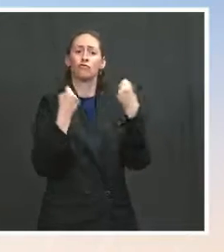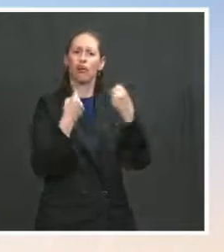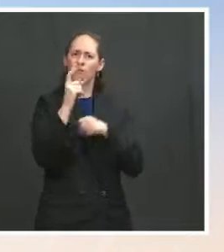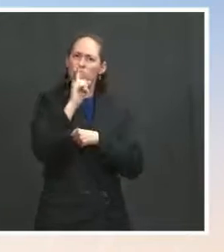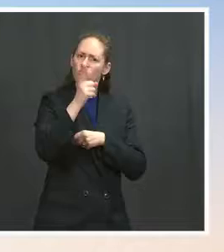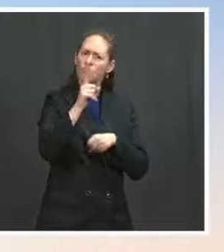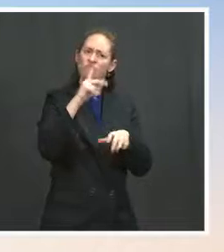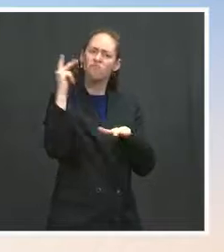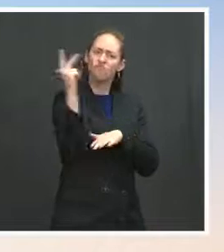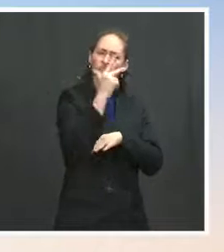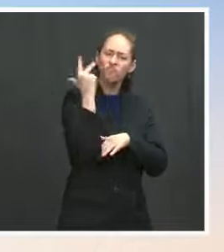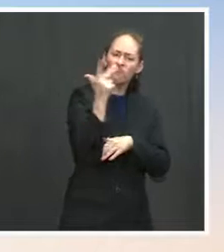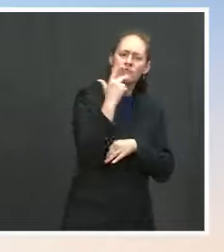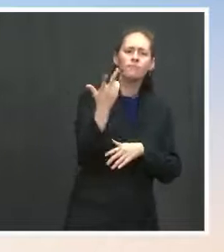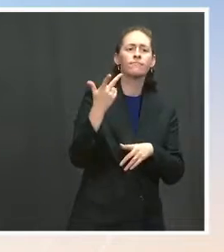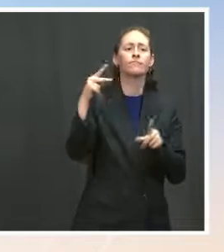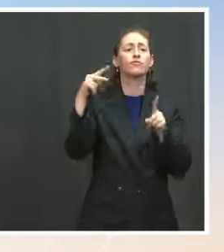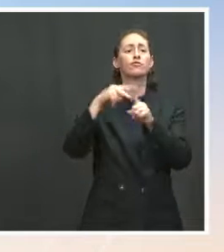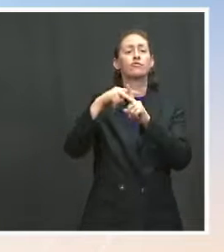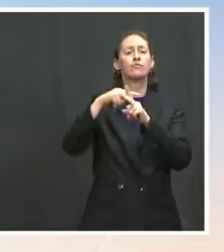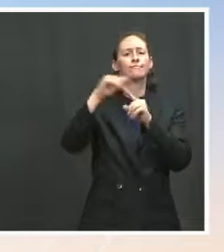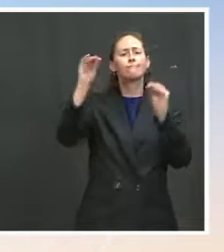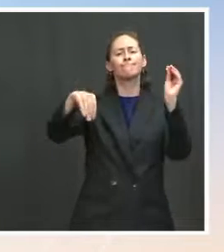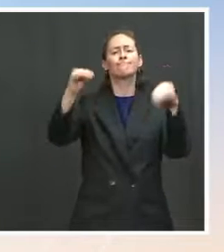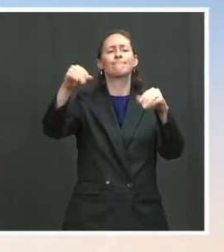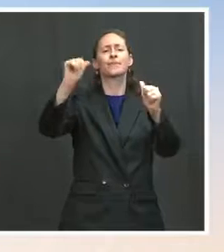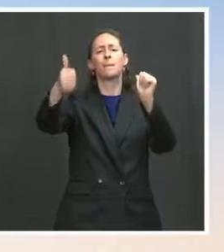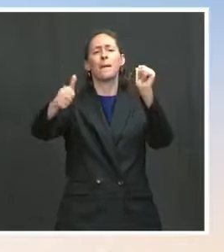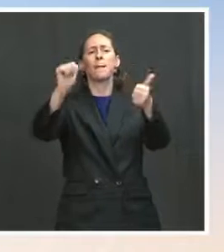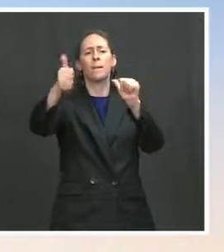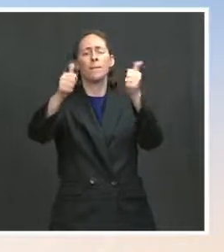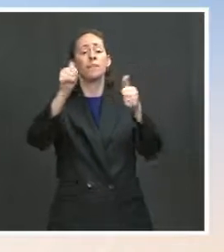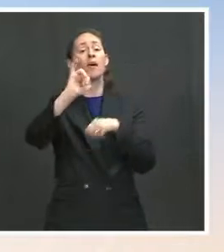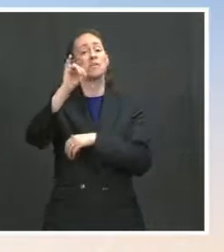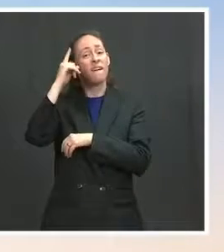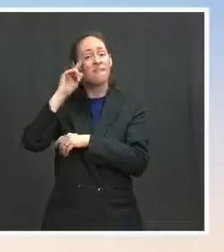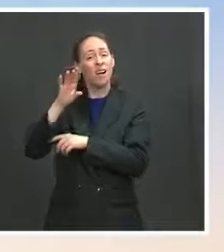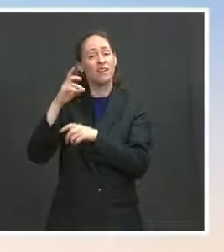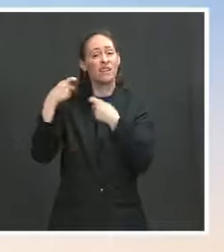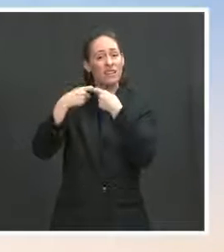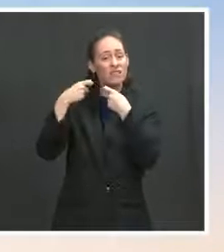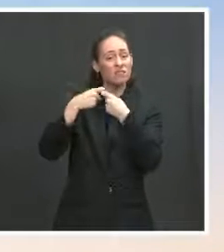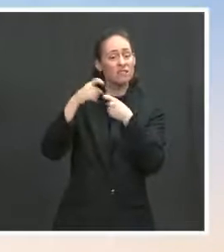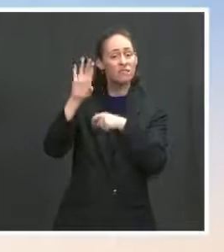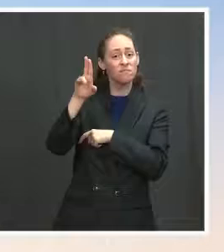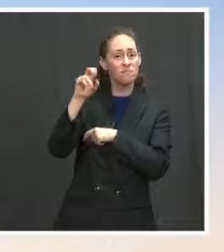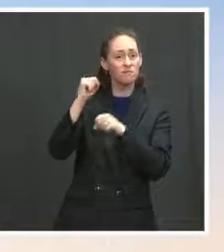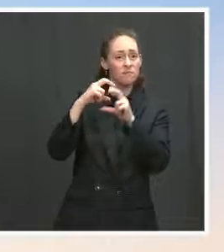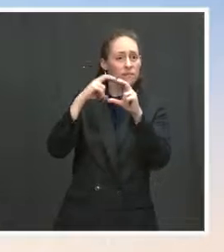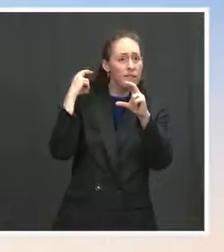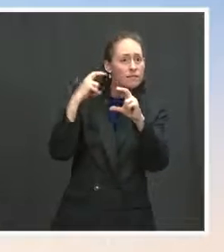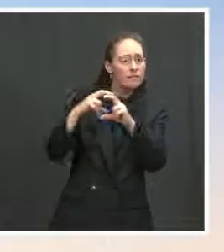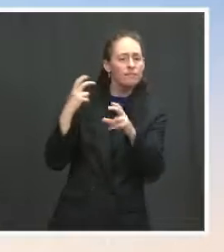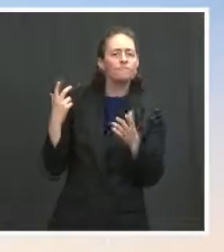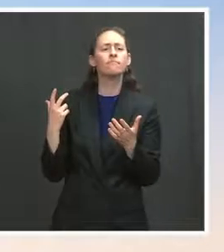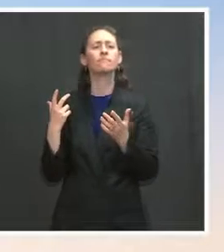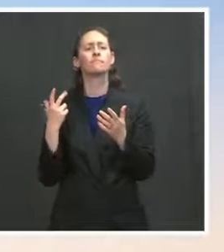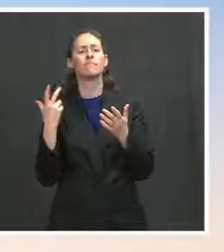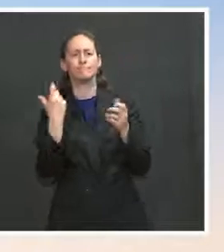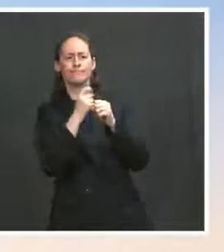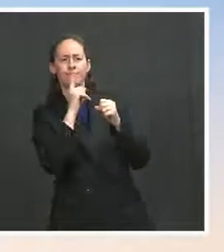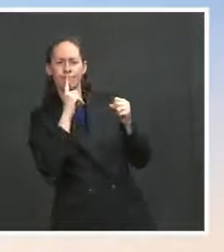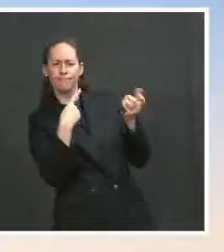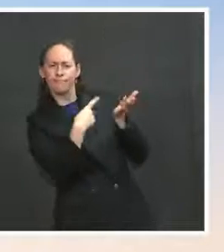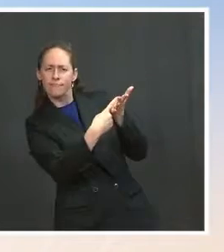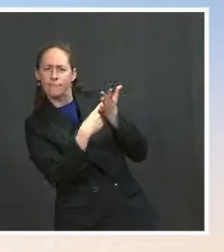proposals have been in our counter proposal and the original proposal. And certainly part of negotiating is coming up